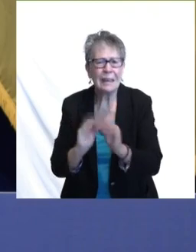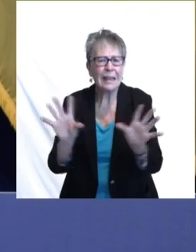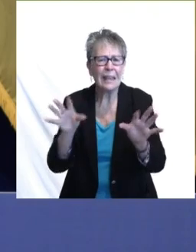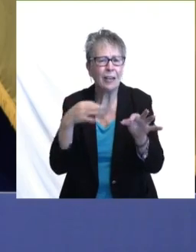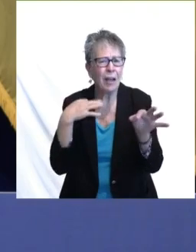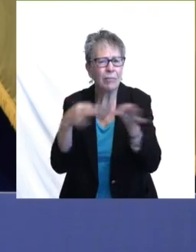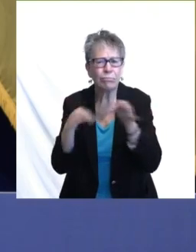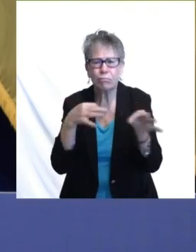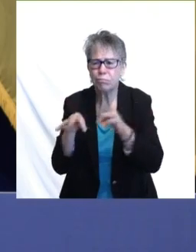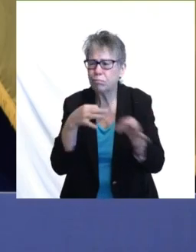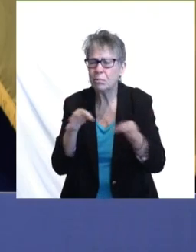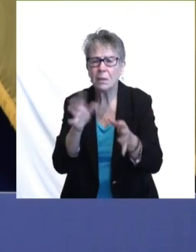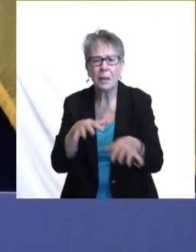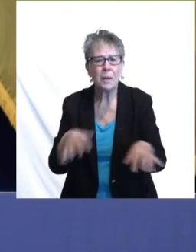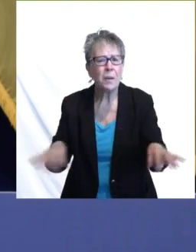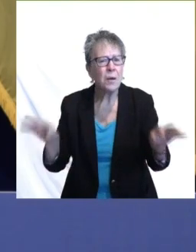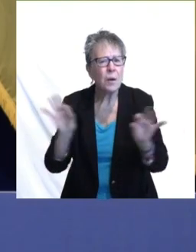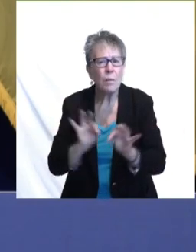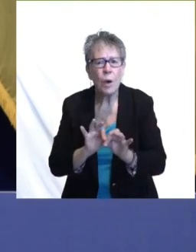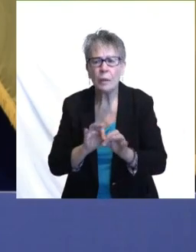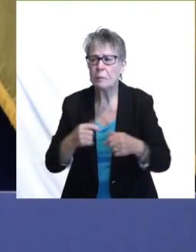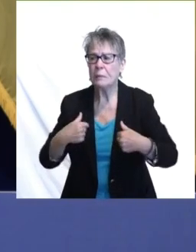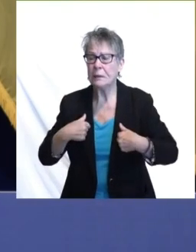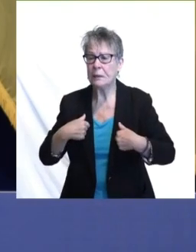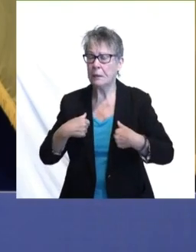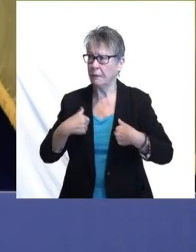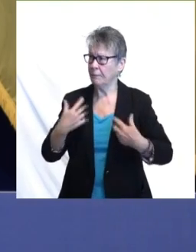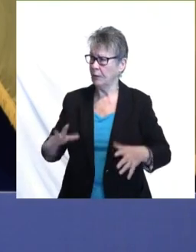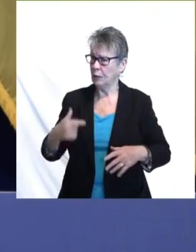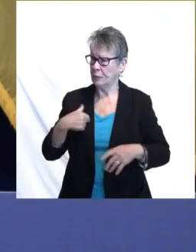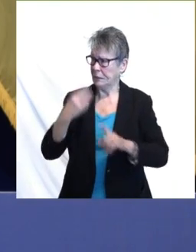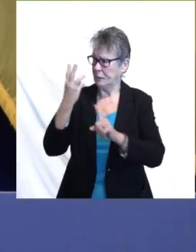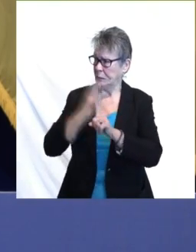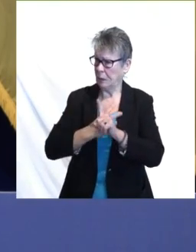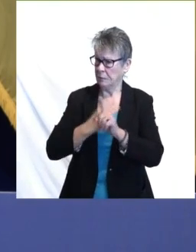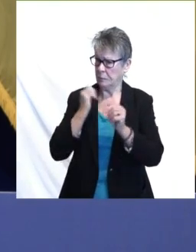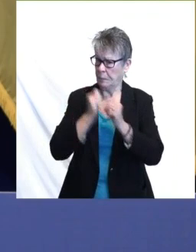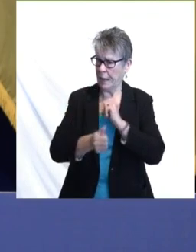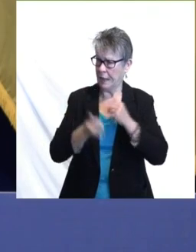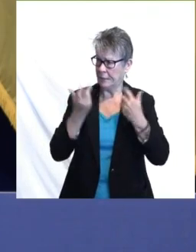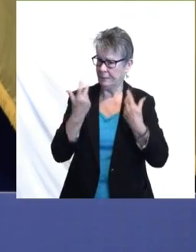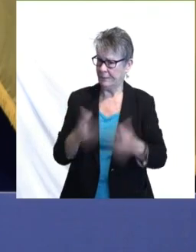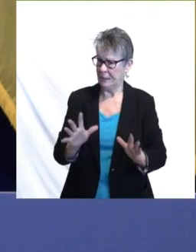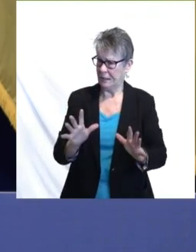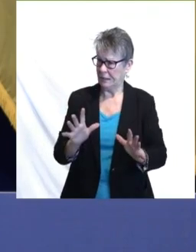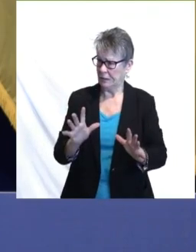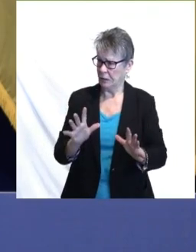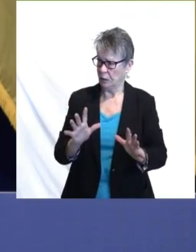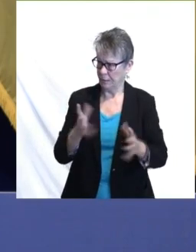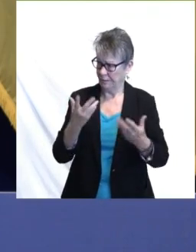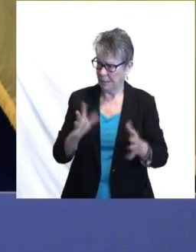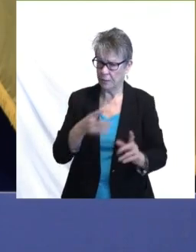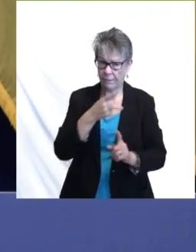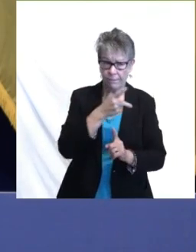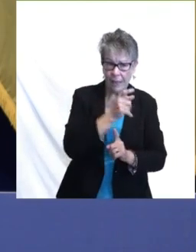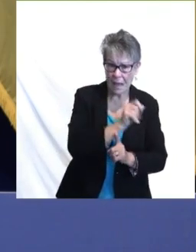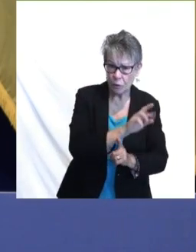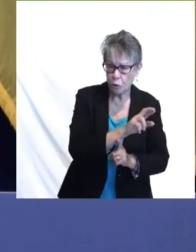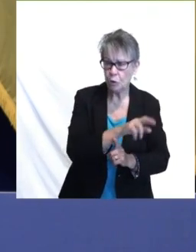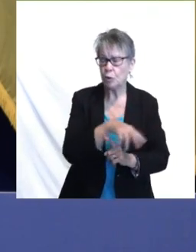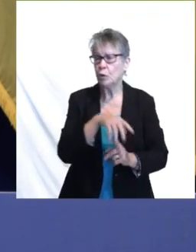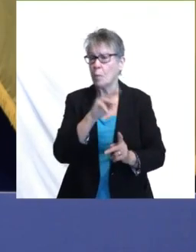importantly on, are you 6 months past your second shot for Pfizer and Moderna? Are you 2 months past your second shot for